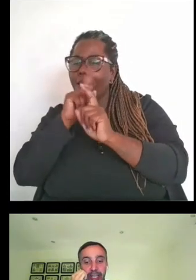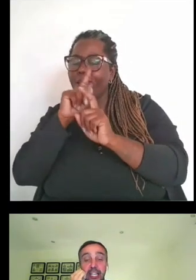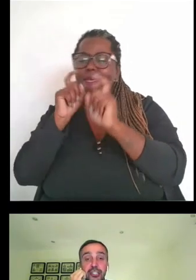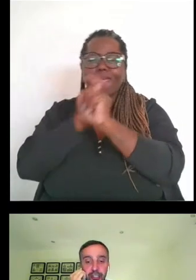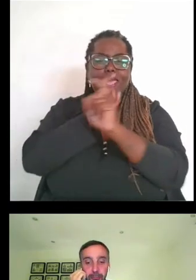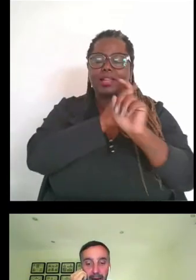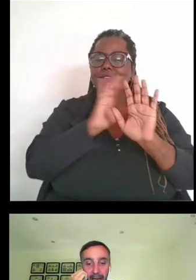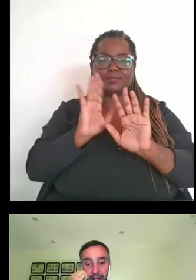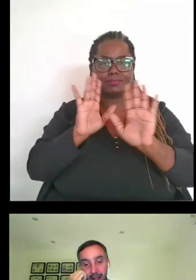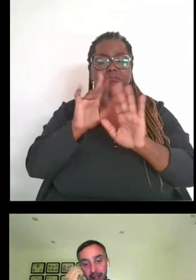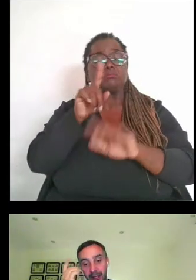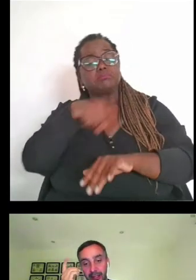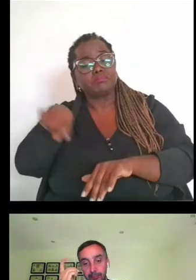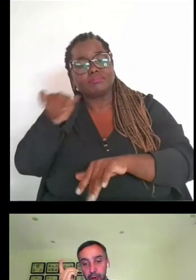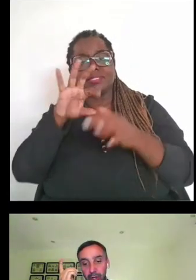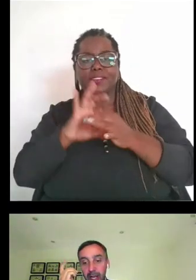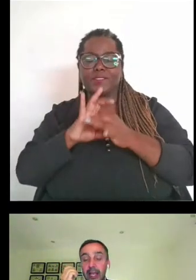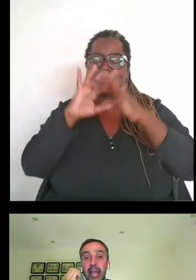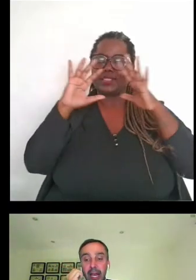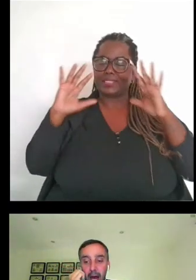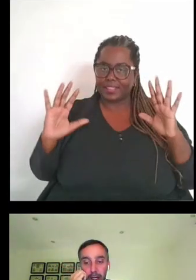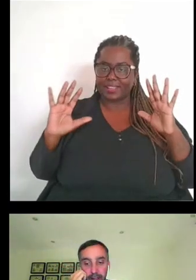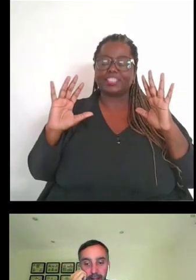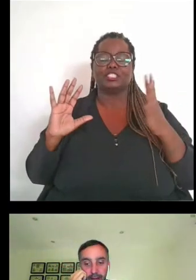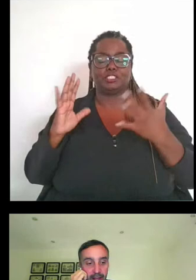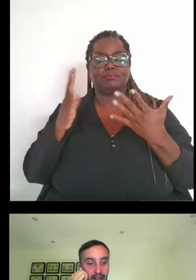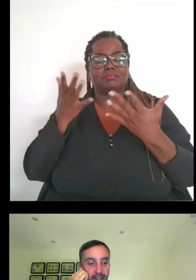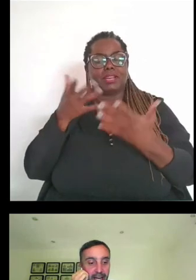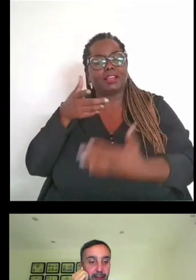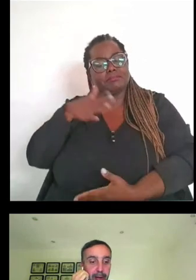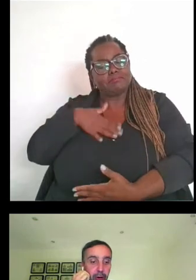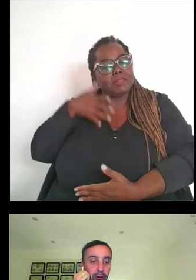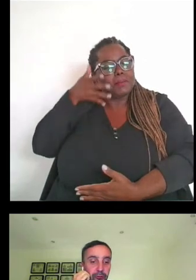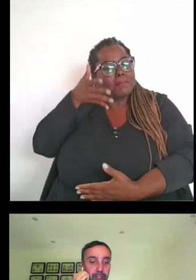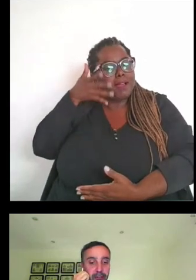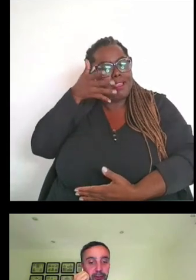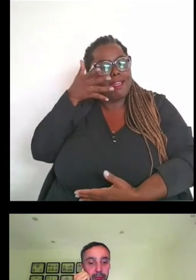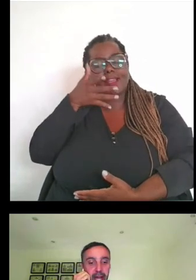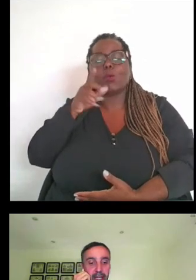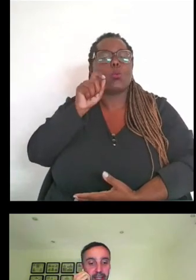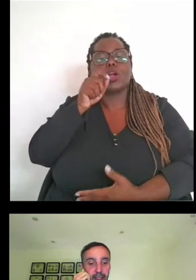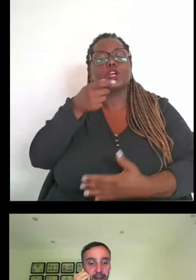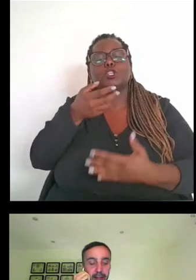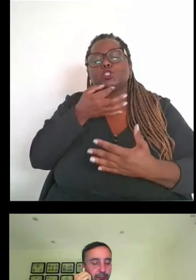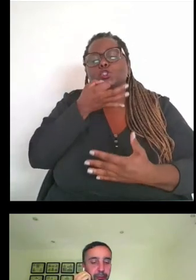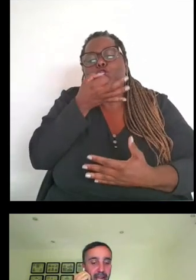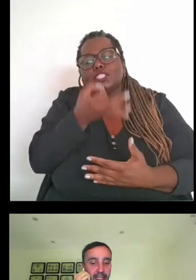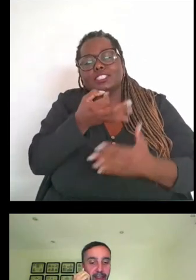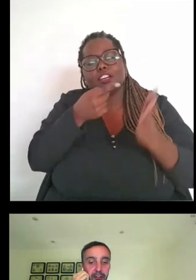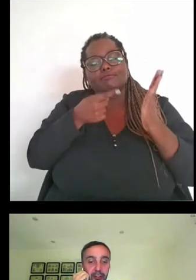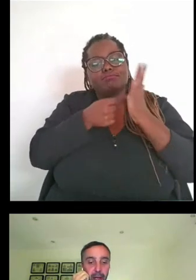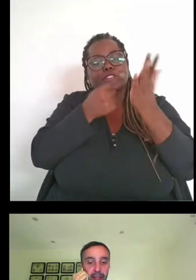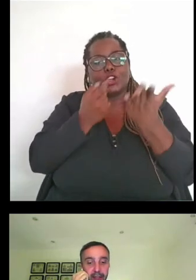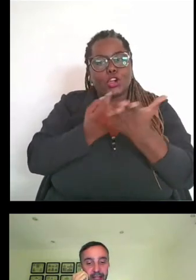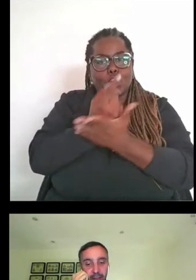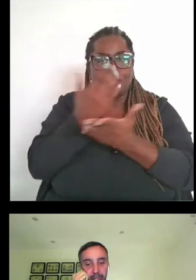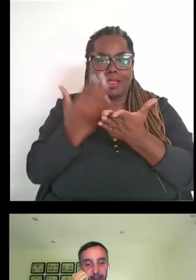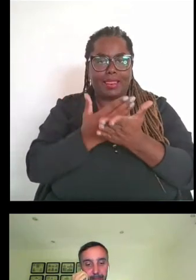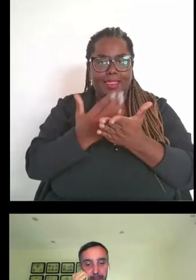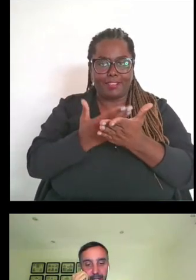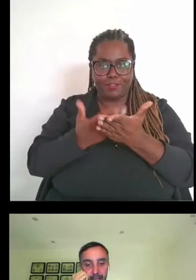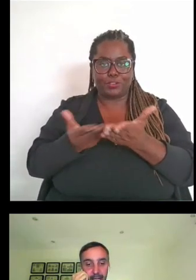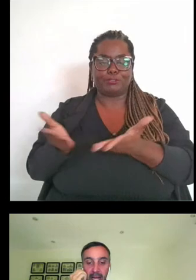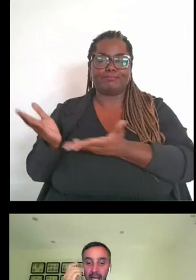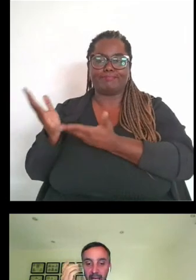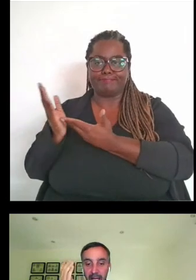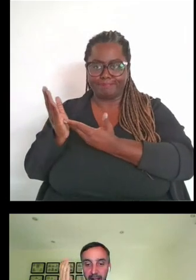lecture as a recommendation to buy the book gay Architects silent biographies from the 19th from the 18th to the 20th